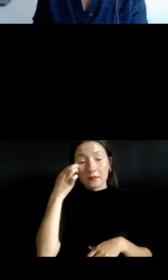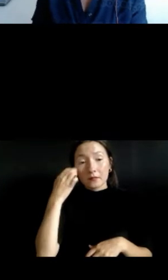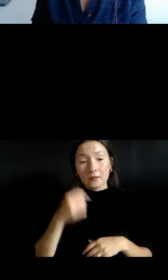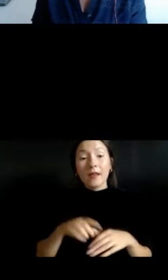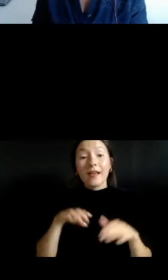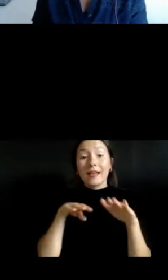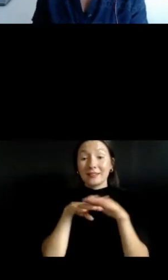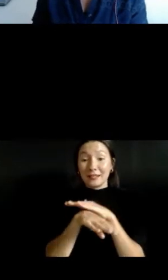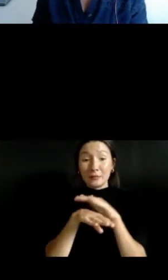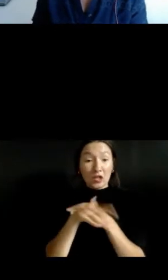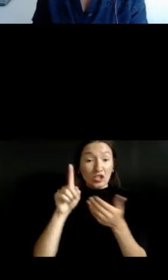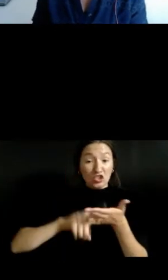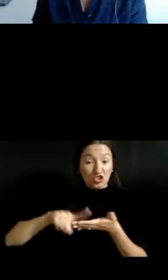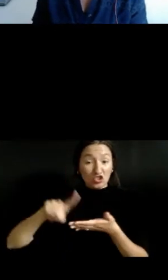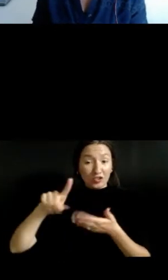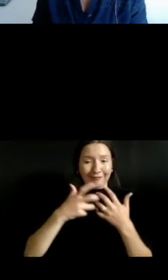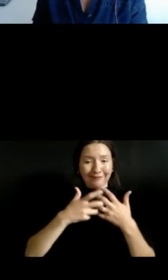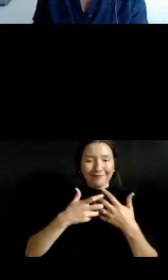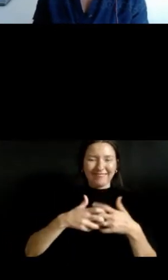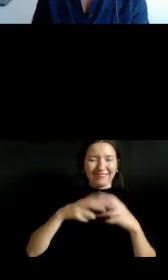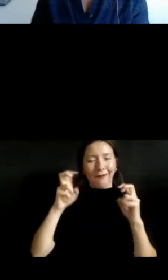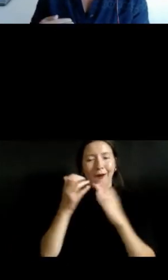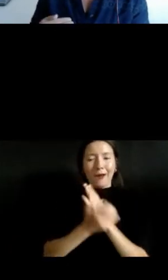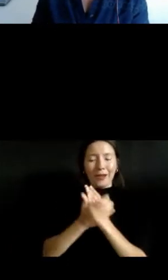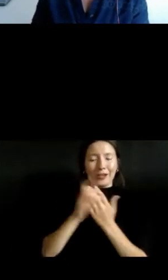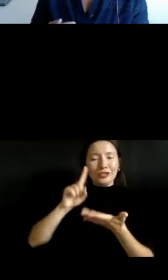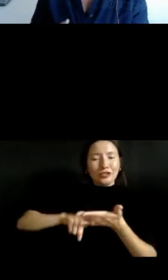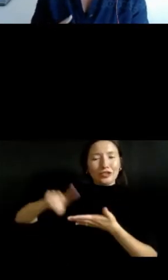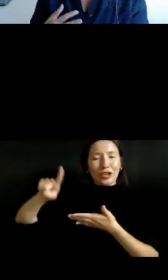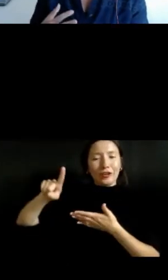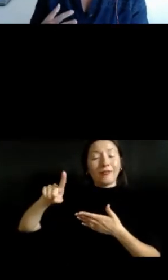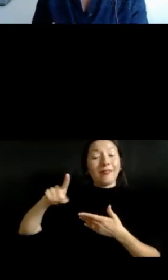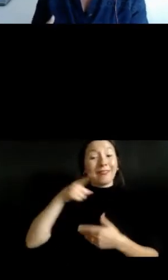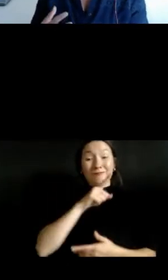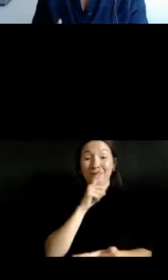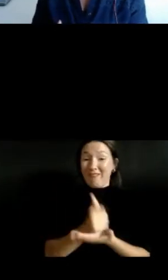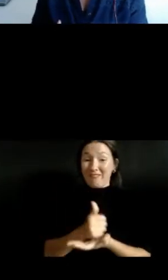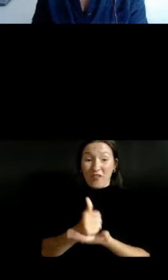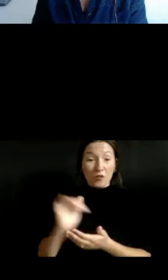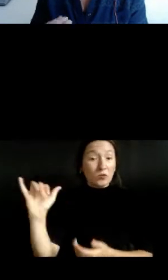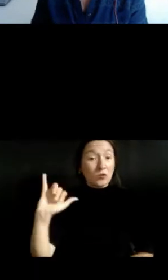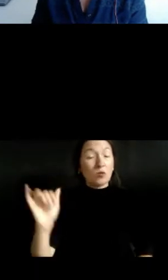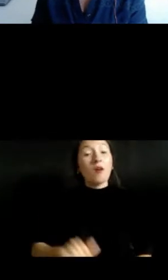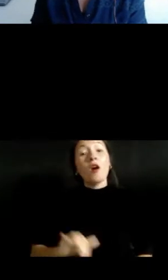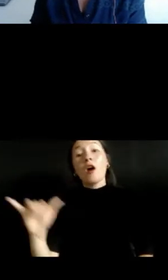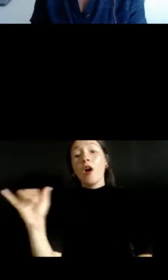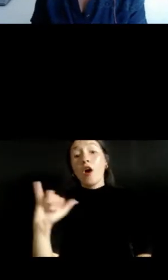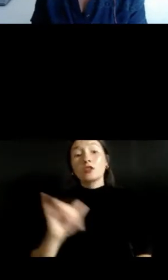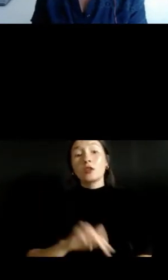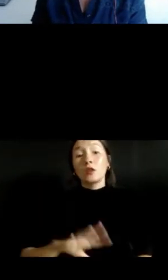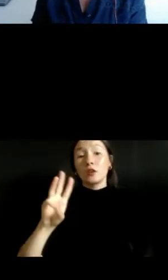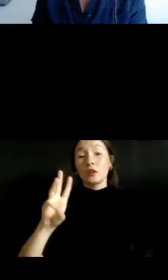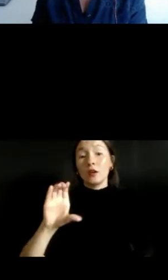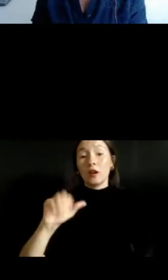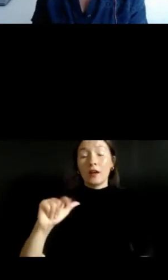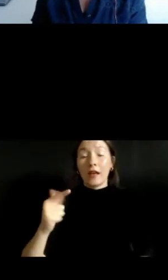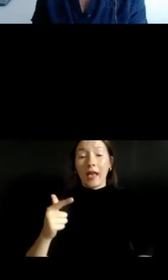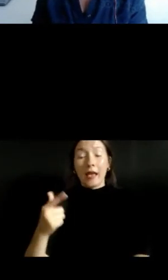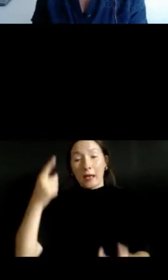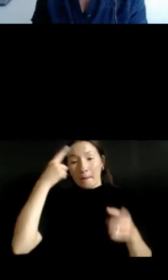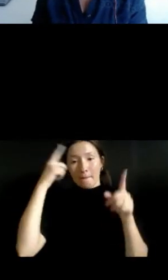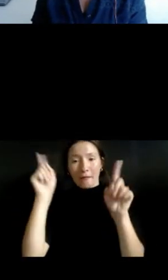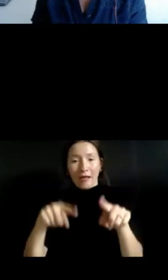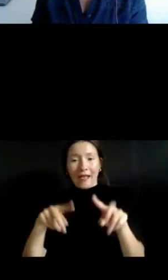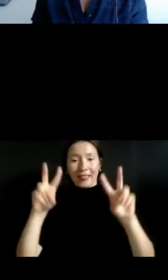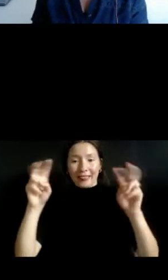helpful, as are very clearly labeled WCAG compliant themes. And a final example